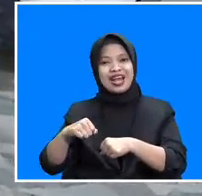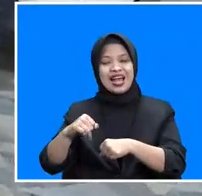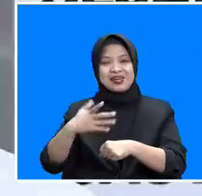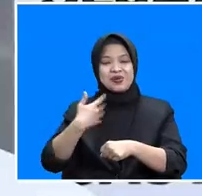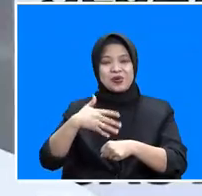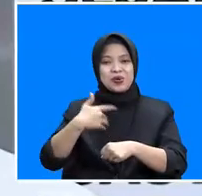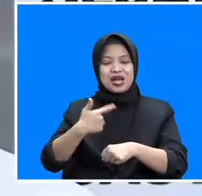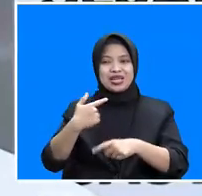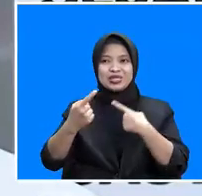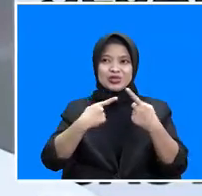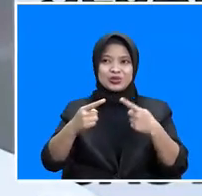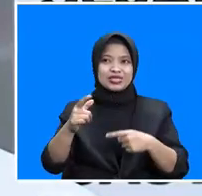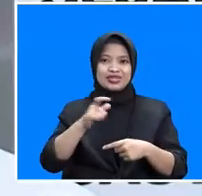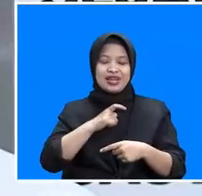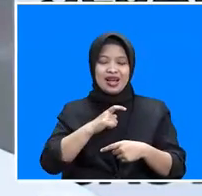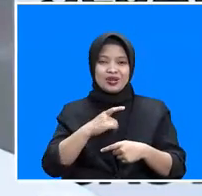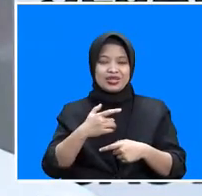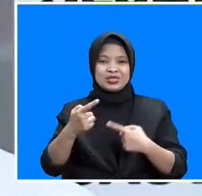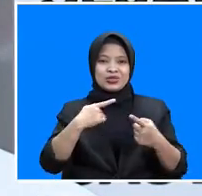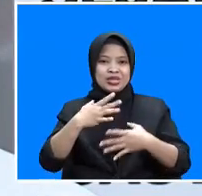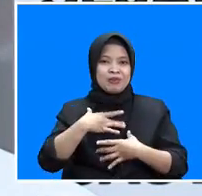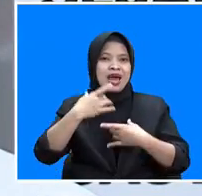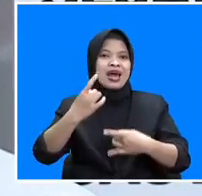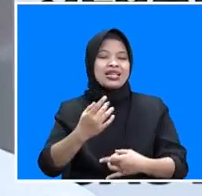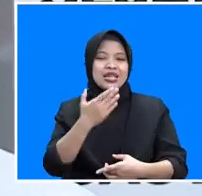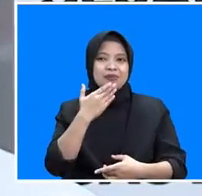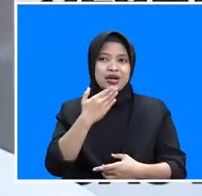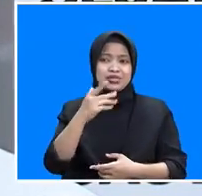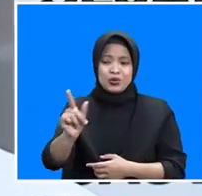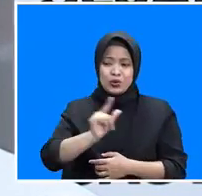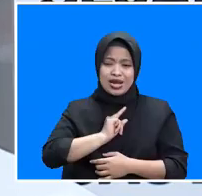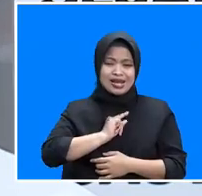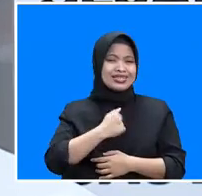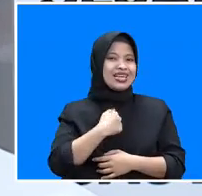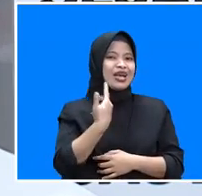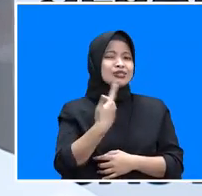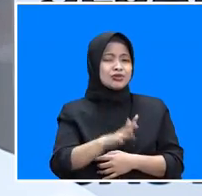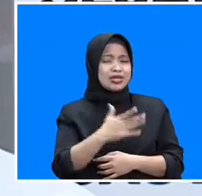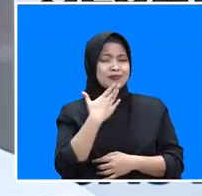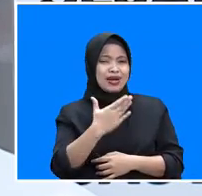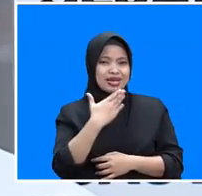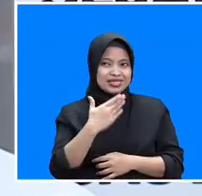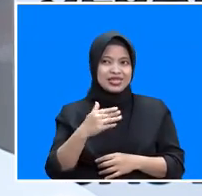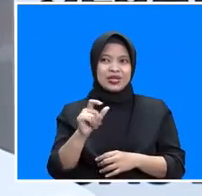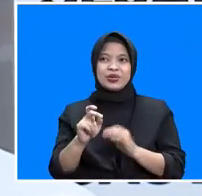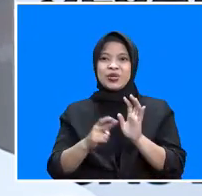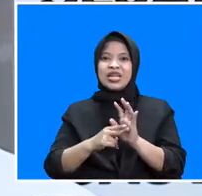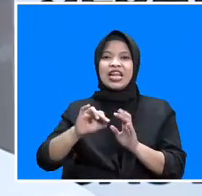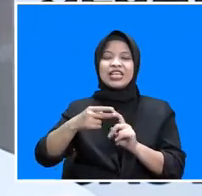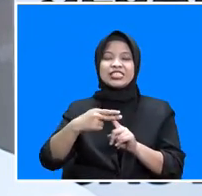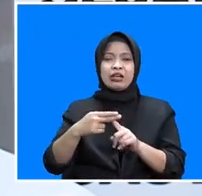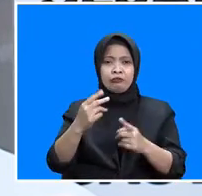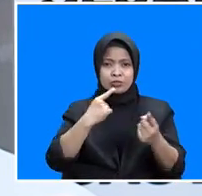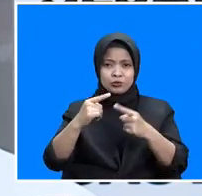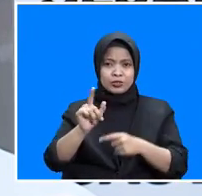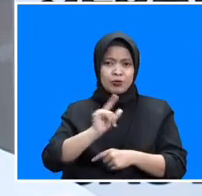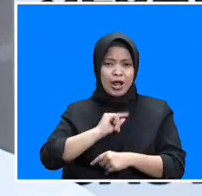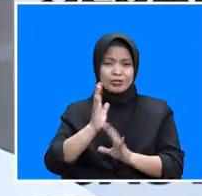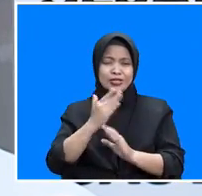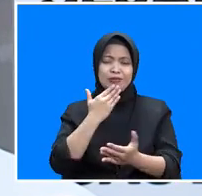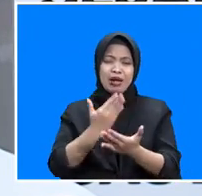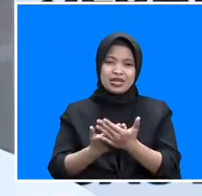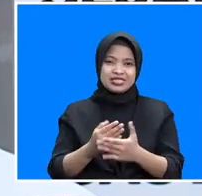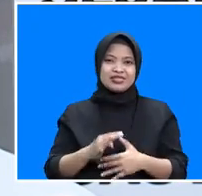thank you so much, firstly, for inviting myself, UNICEF, to be part of such a discussion. I also just really wanted